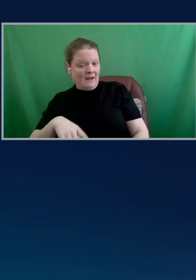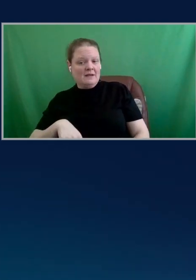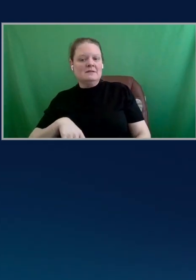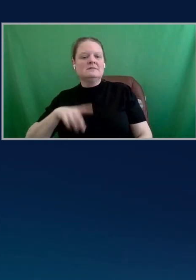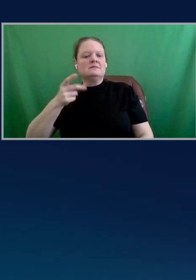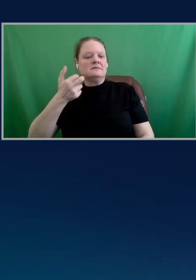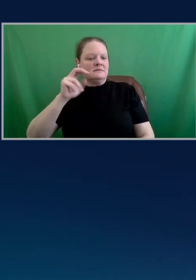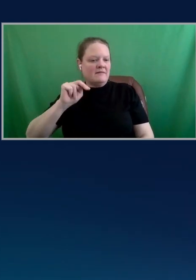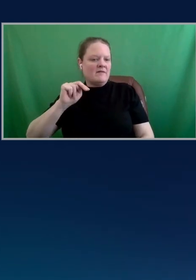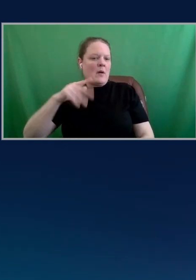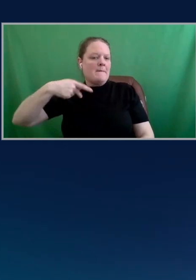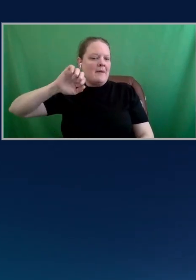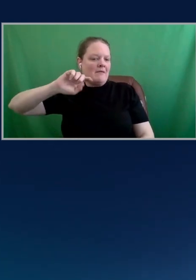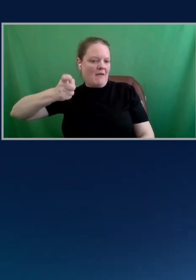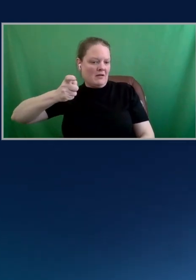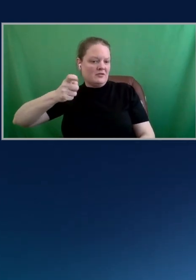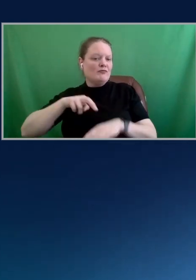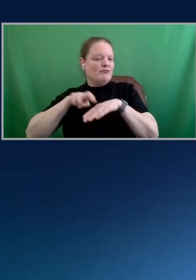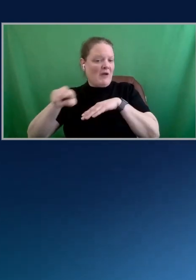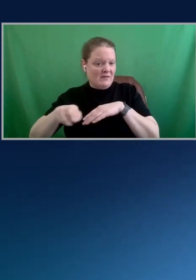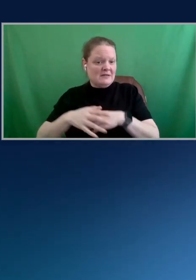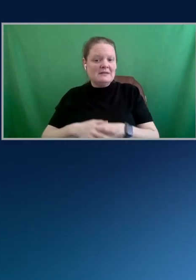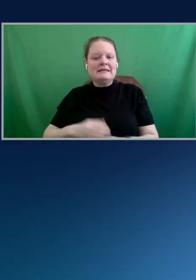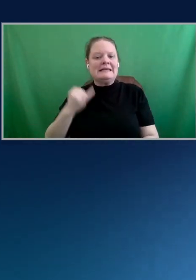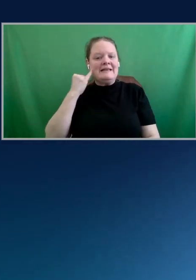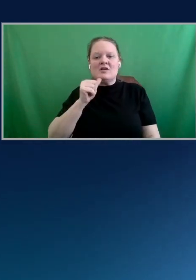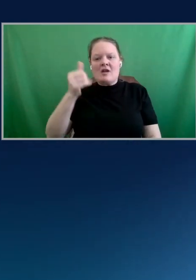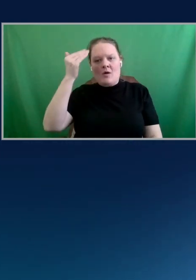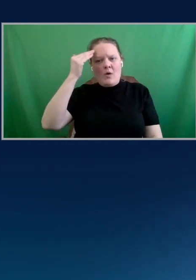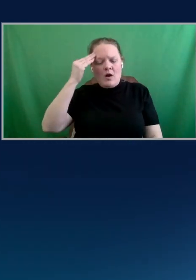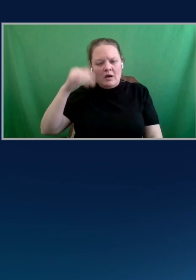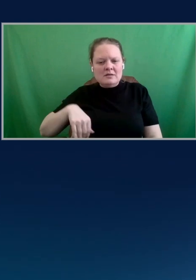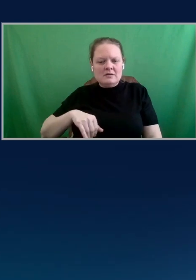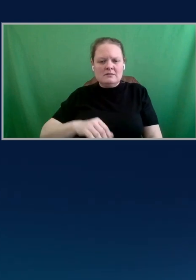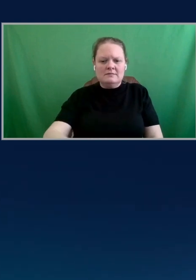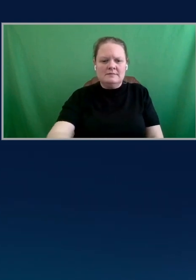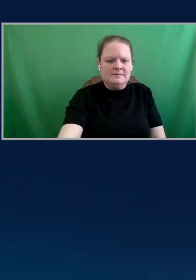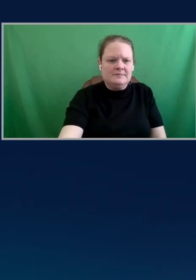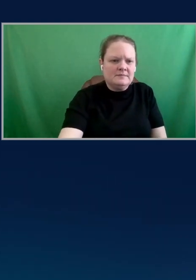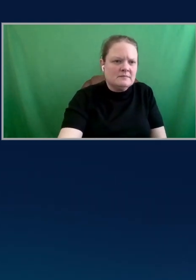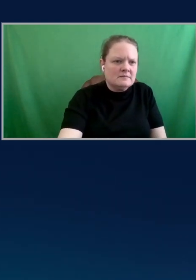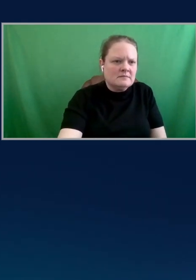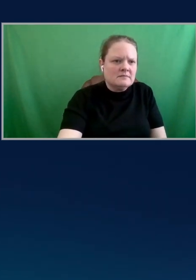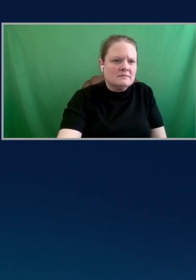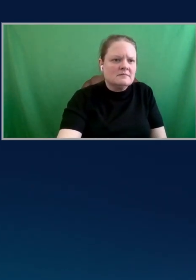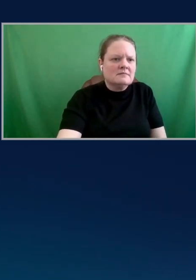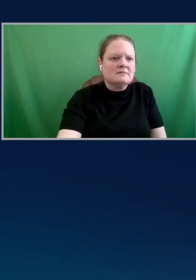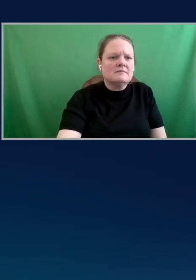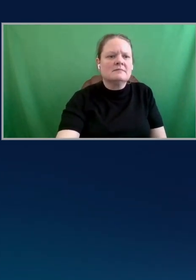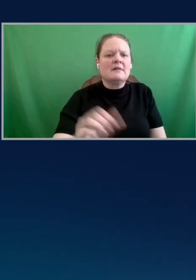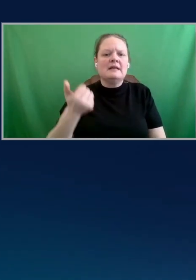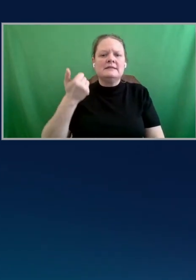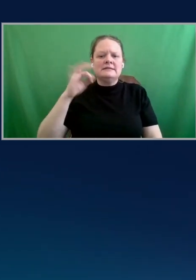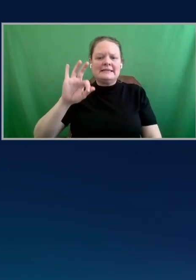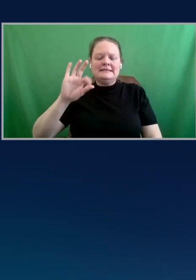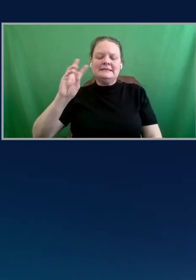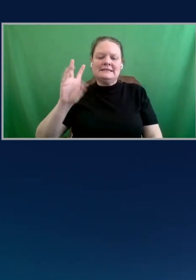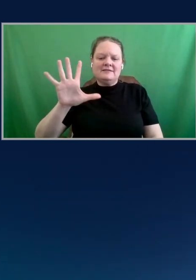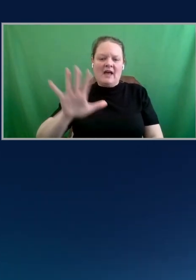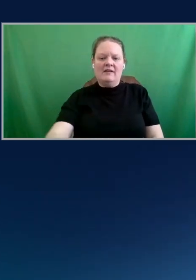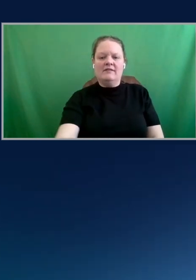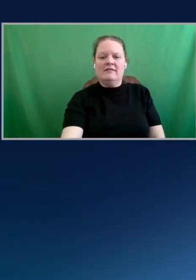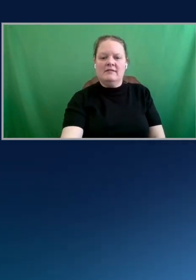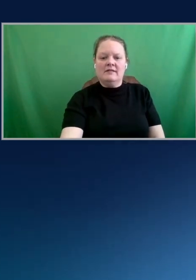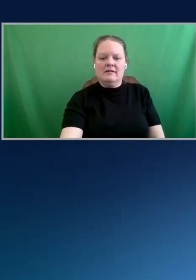reference. So if you're not aware of what Jevans Paradox is, in 1865, an economist with the last name